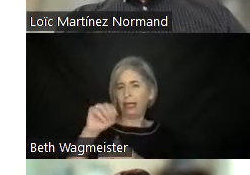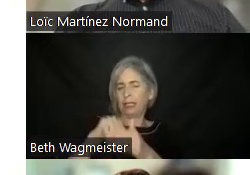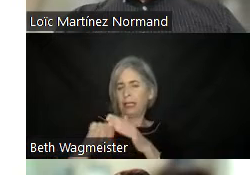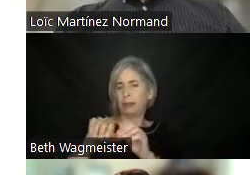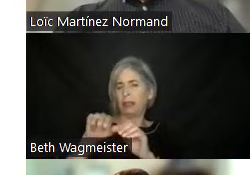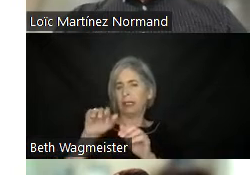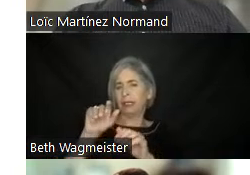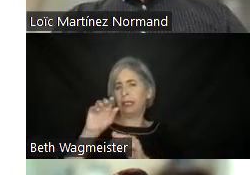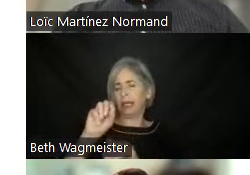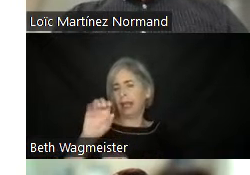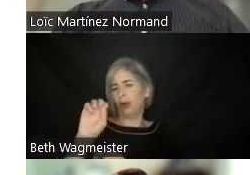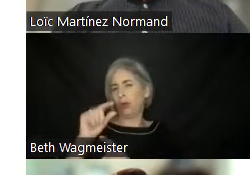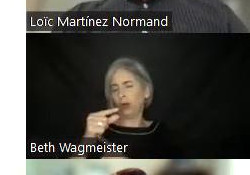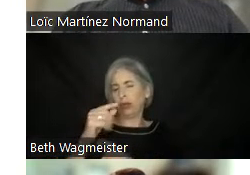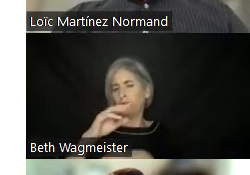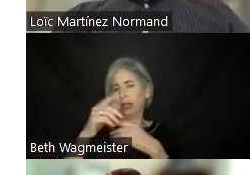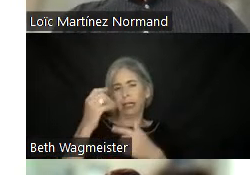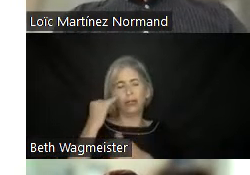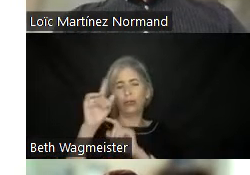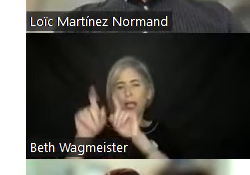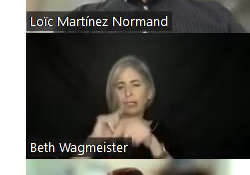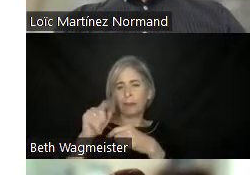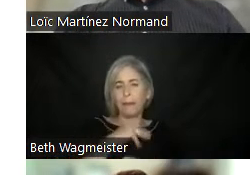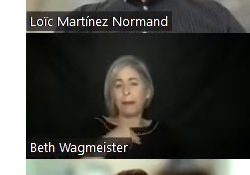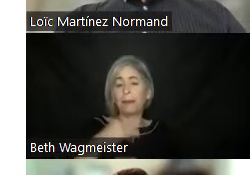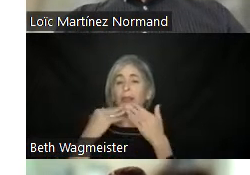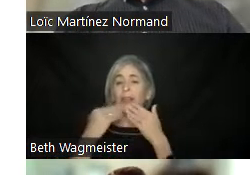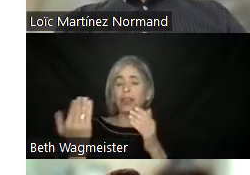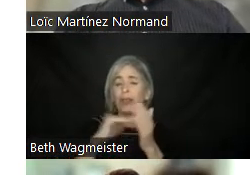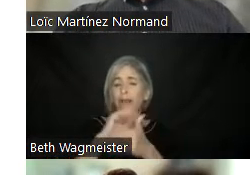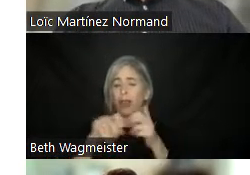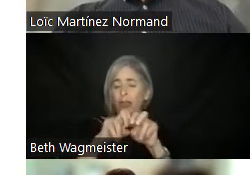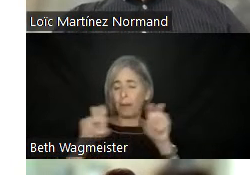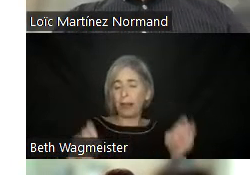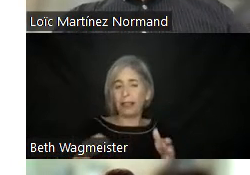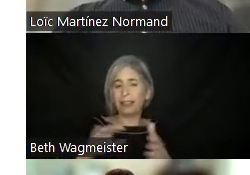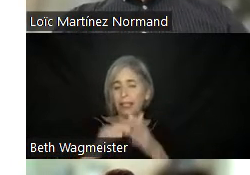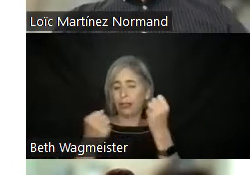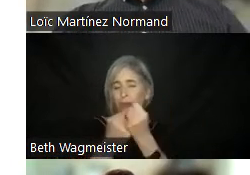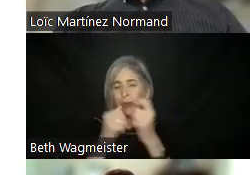info@accessibilityassociation.org to inquire about membership. Thank you again to all of the panelists and our support team.